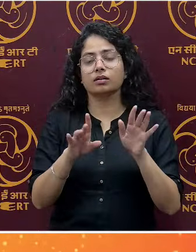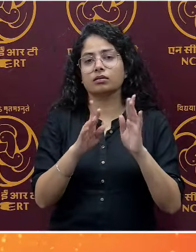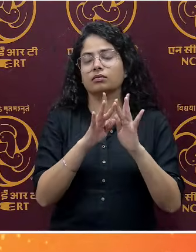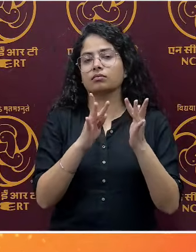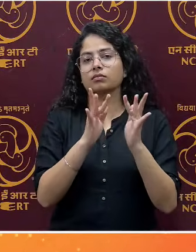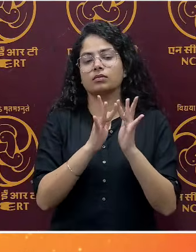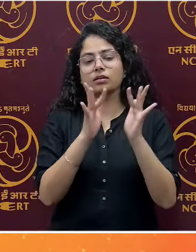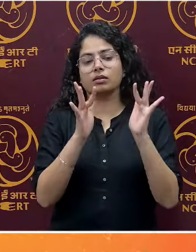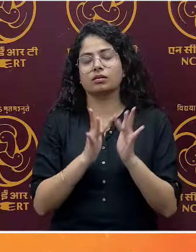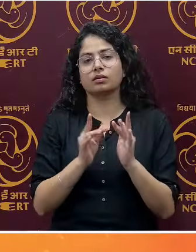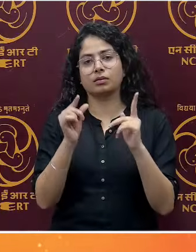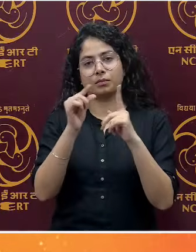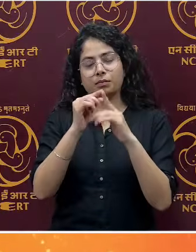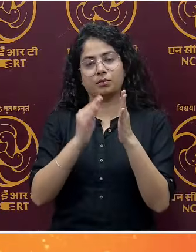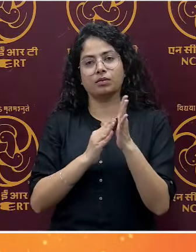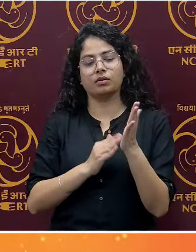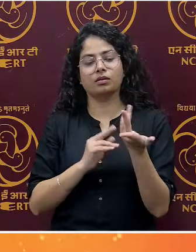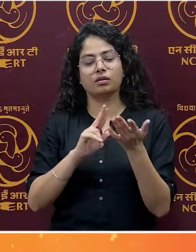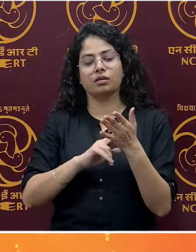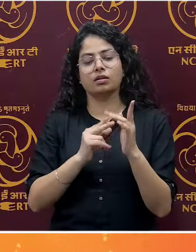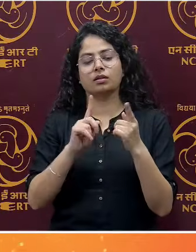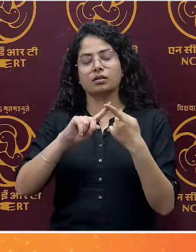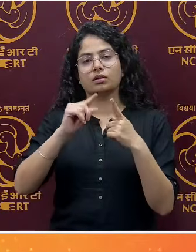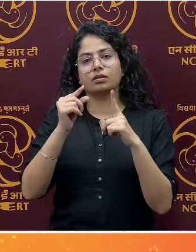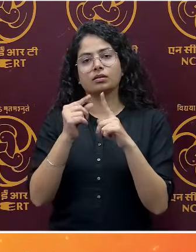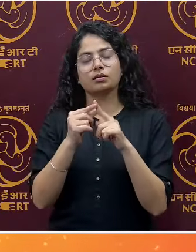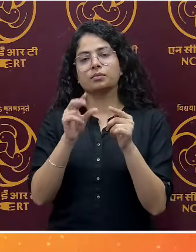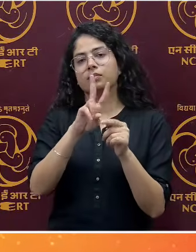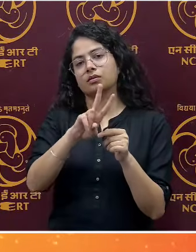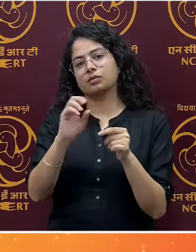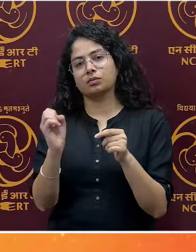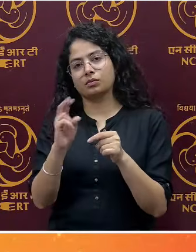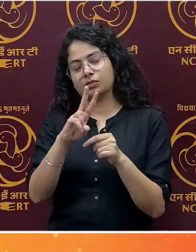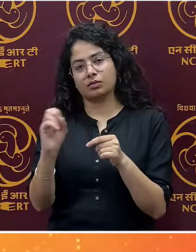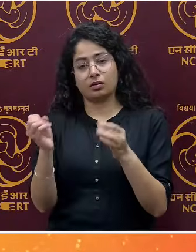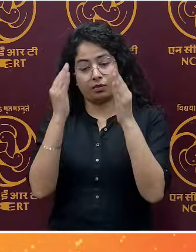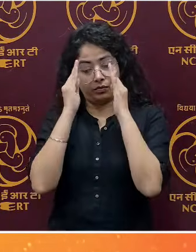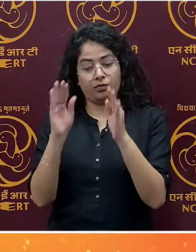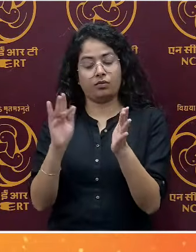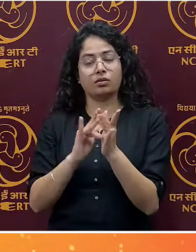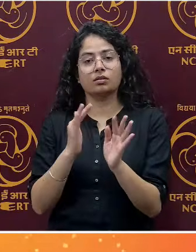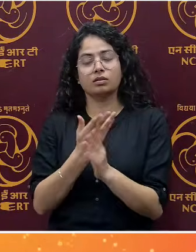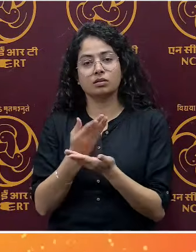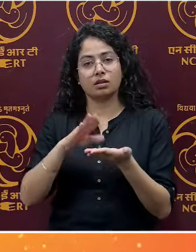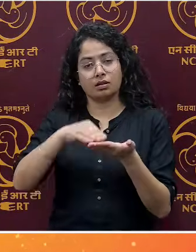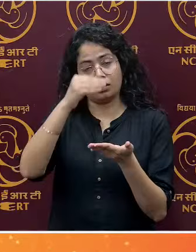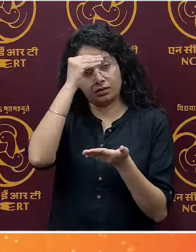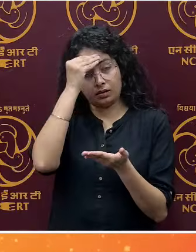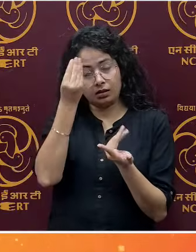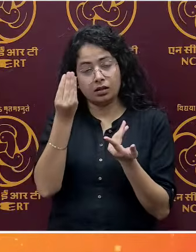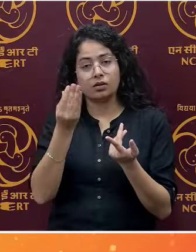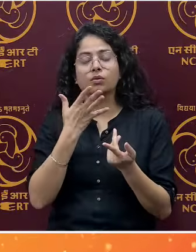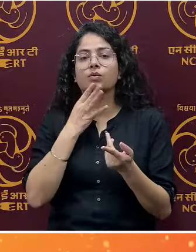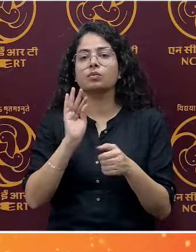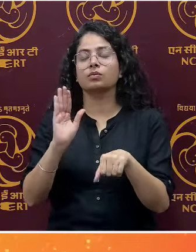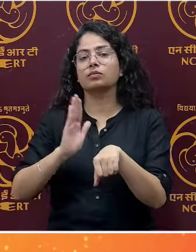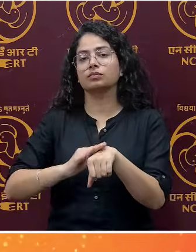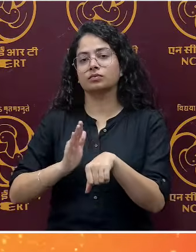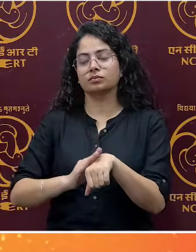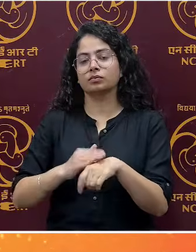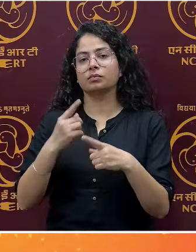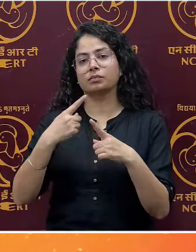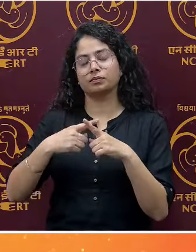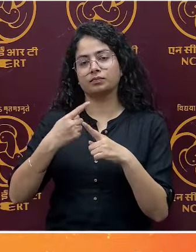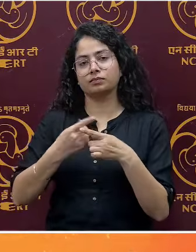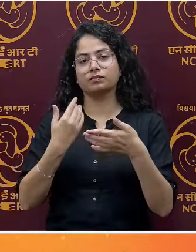is a policy, NEP 2020, specially emphasizing. It is going to make learning more experiential and